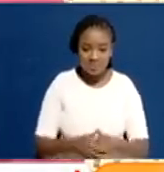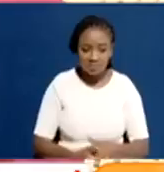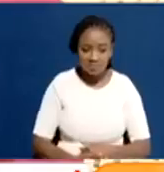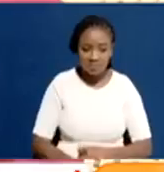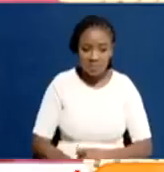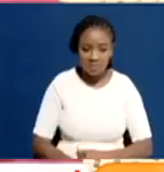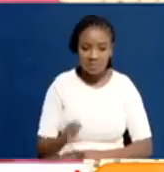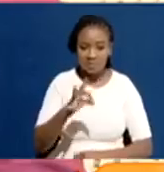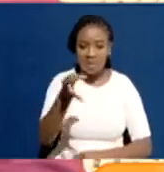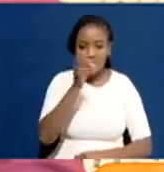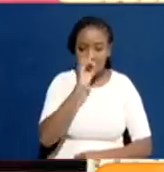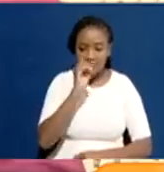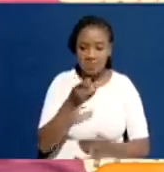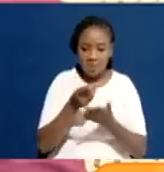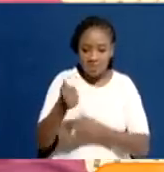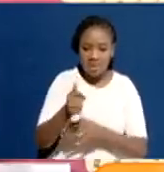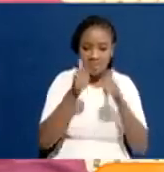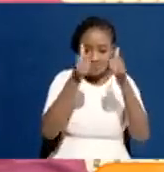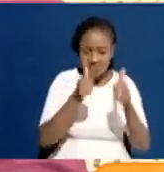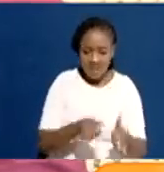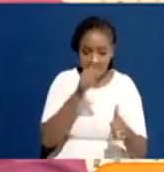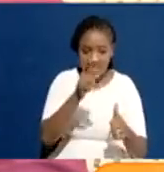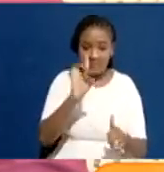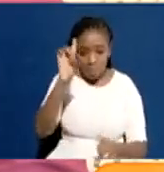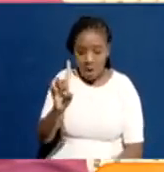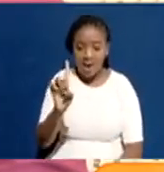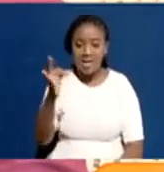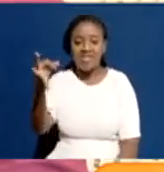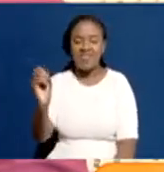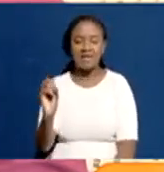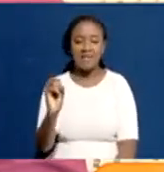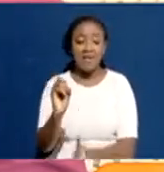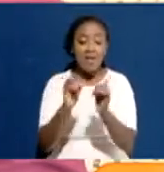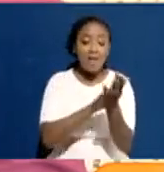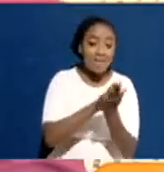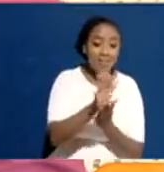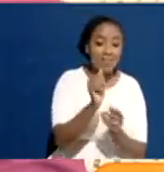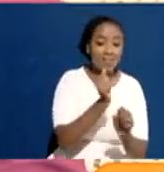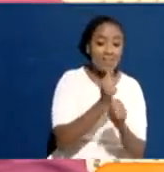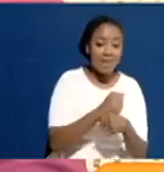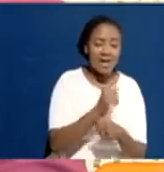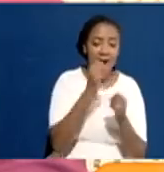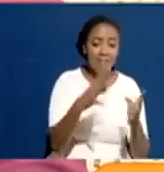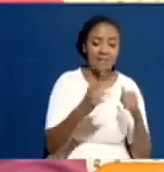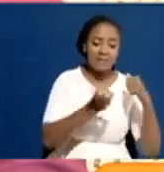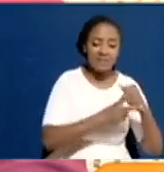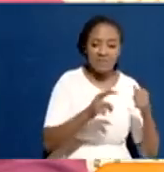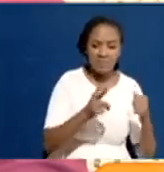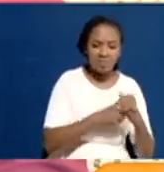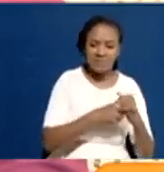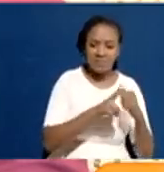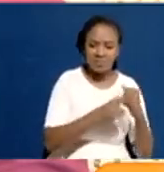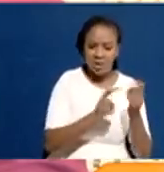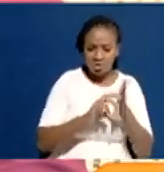home, or for it to be put up on the shop. That poster to produce it is around 7 shillings. So we're already paying almost 4